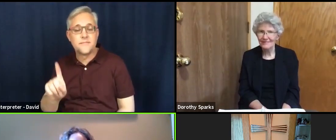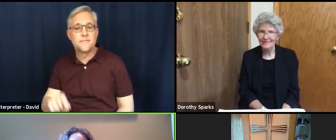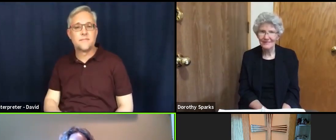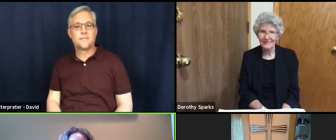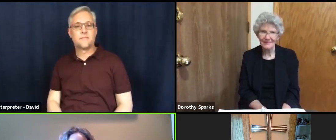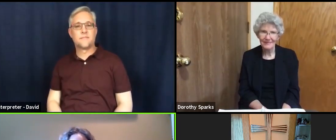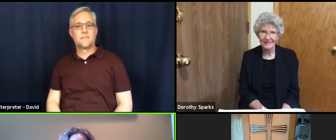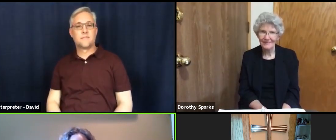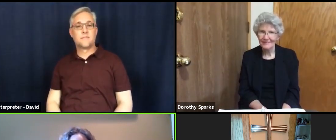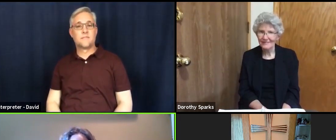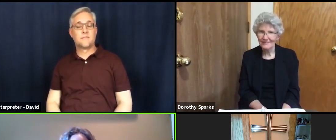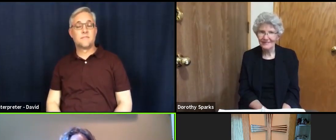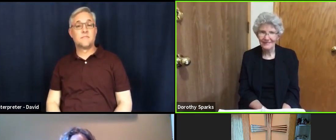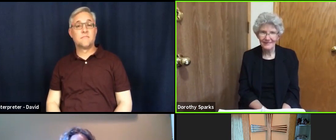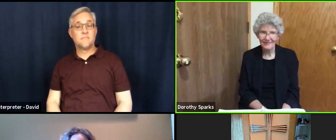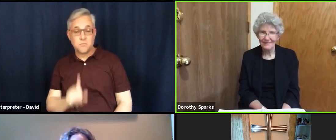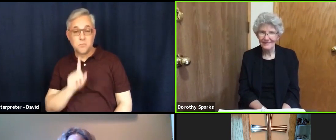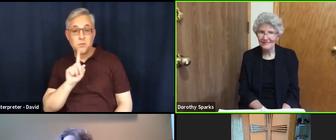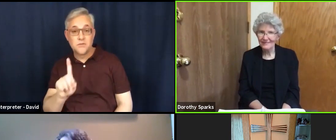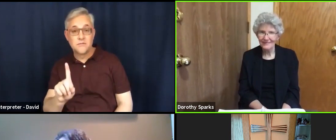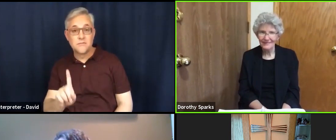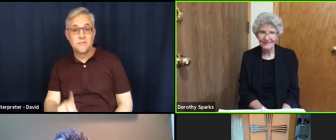She was one.